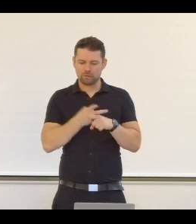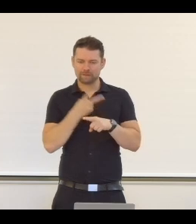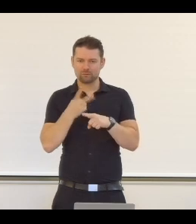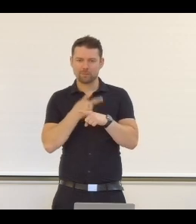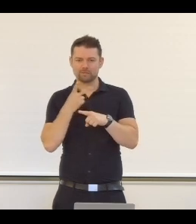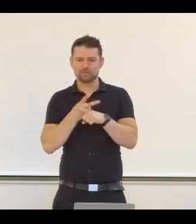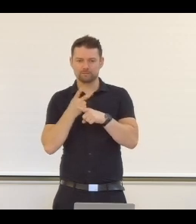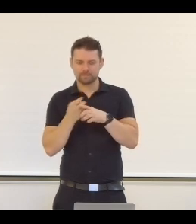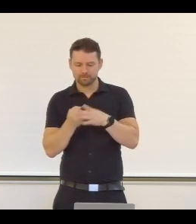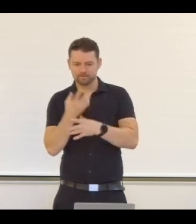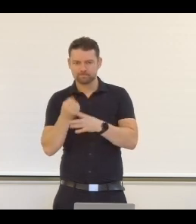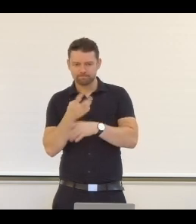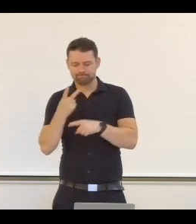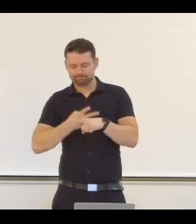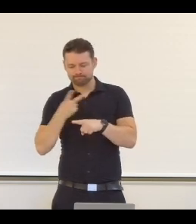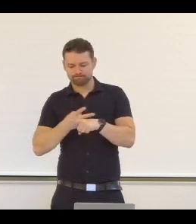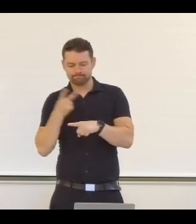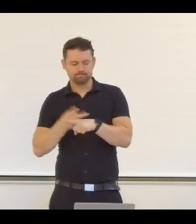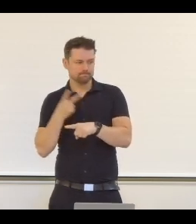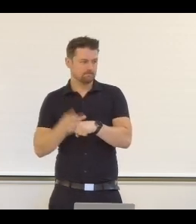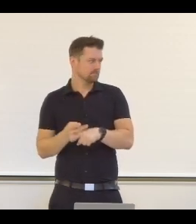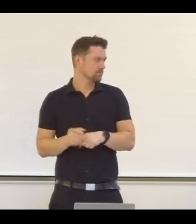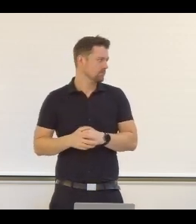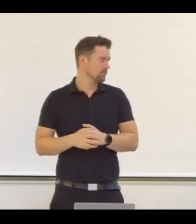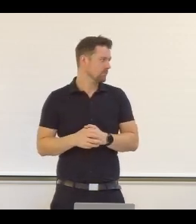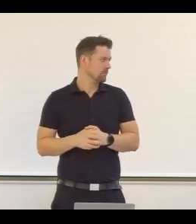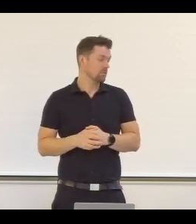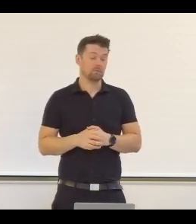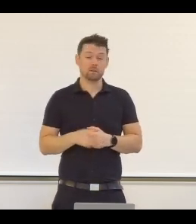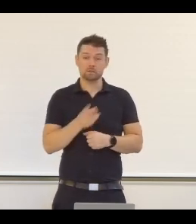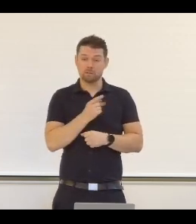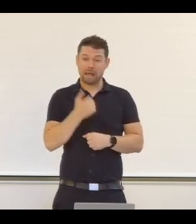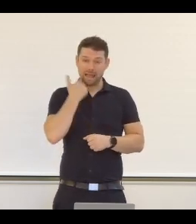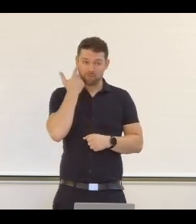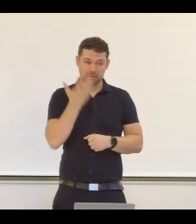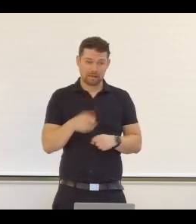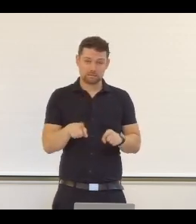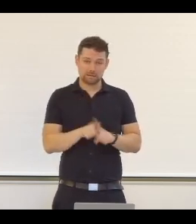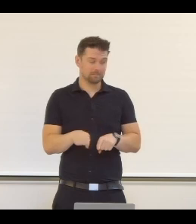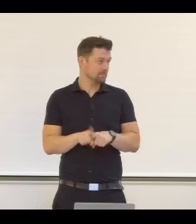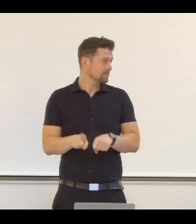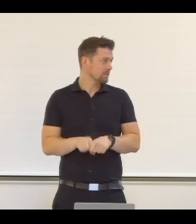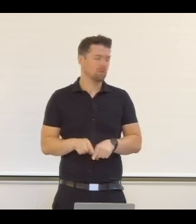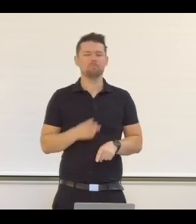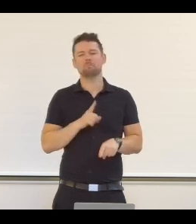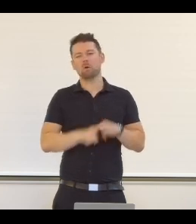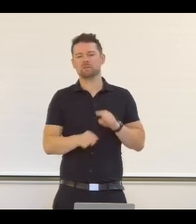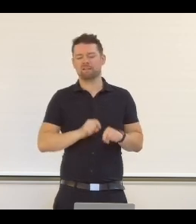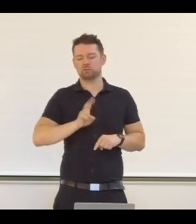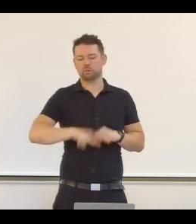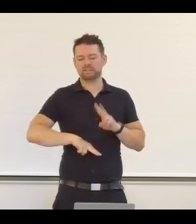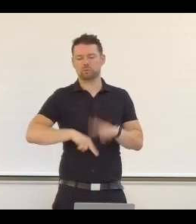same experiments over and over again. The most frequent was every day. Most of them, it was every 2-3 weeks, but